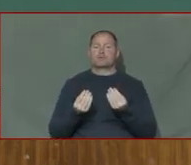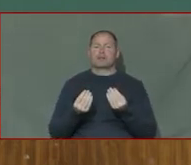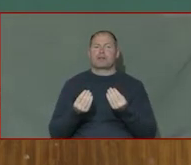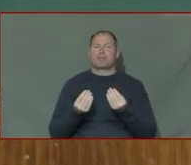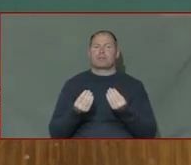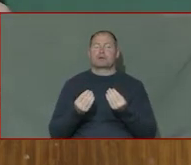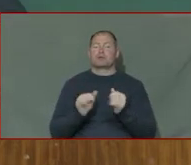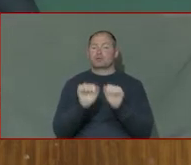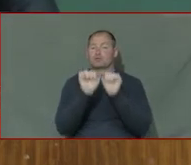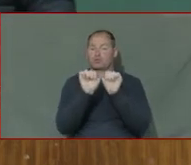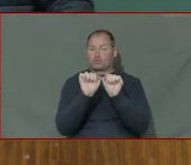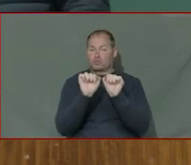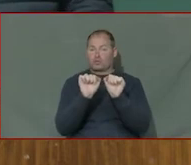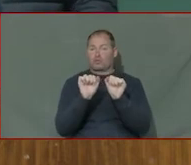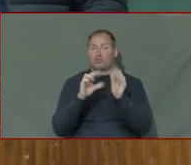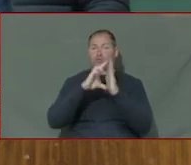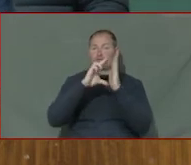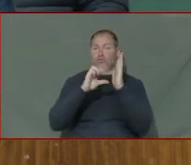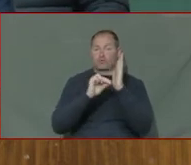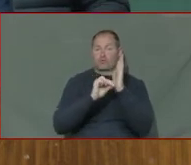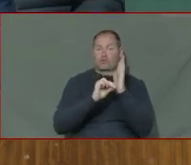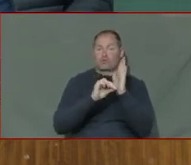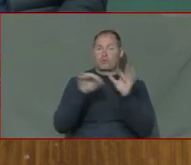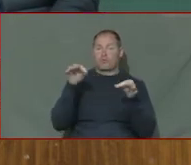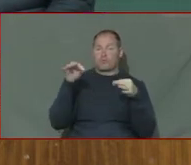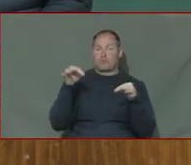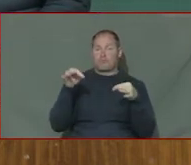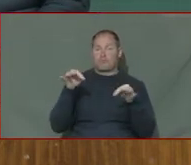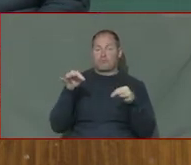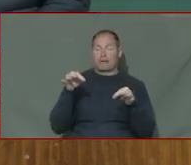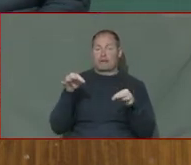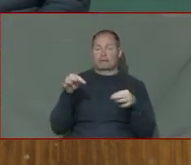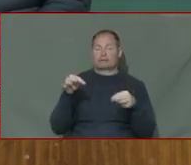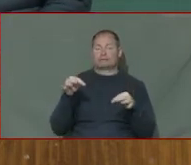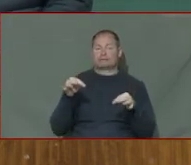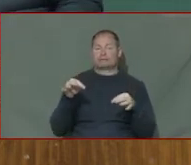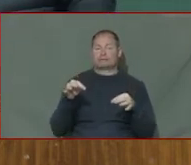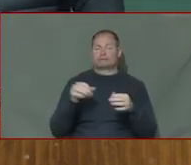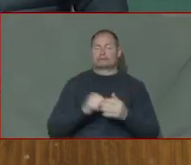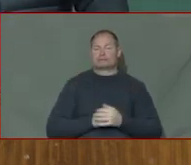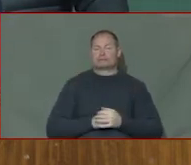your notes, it is on page